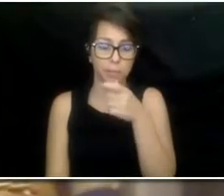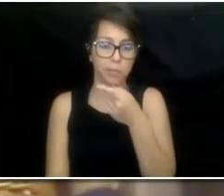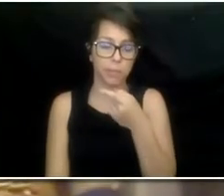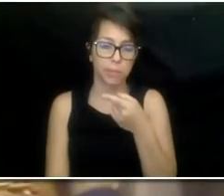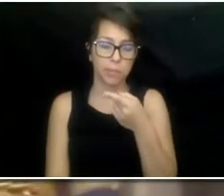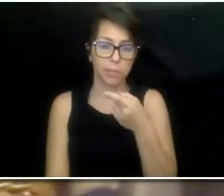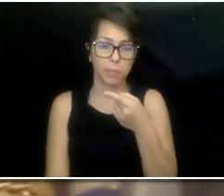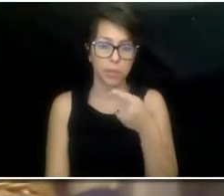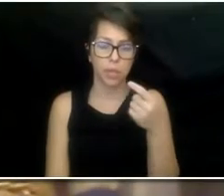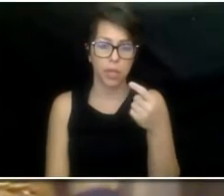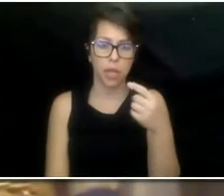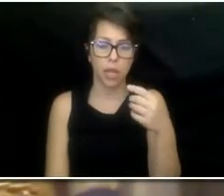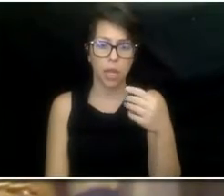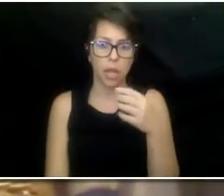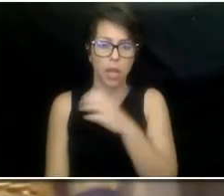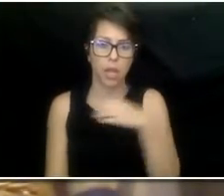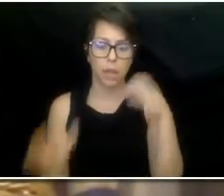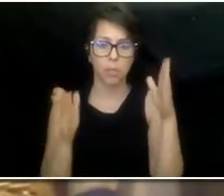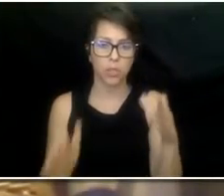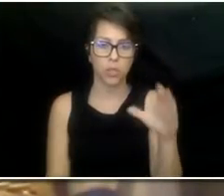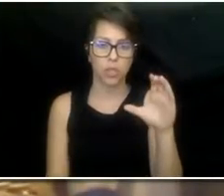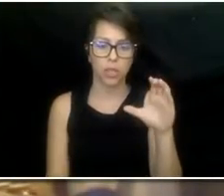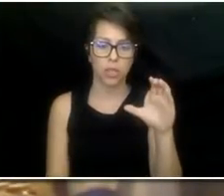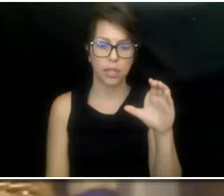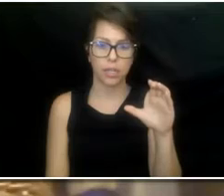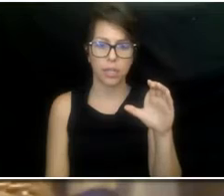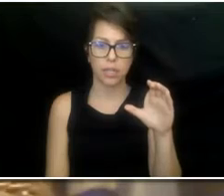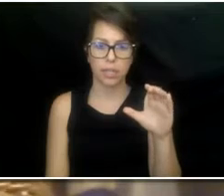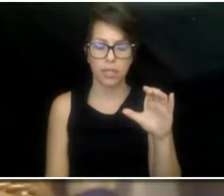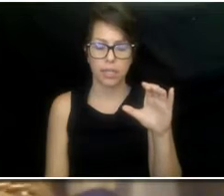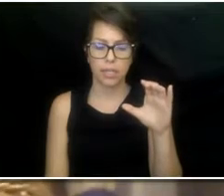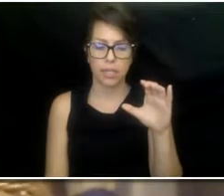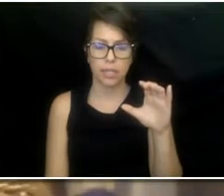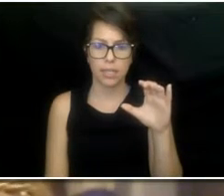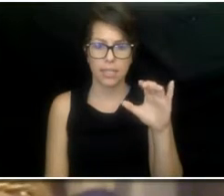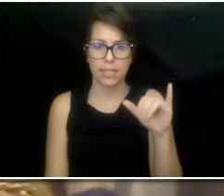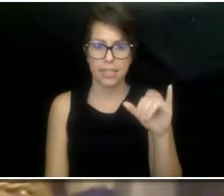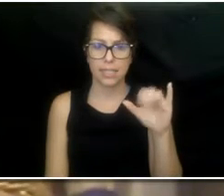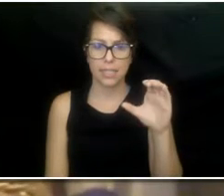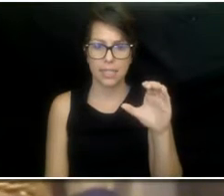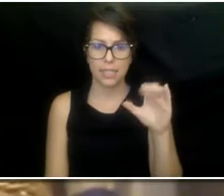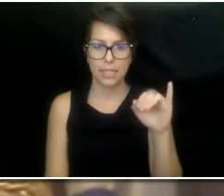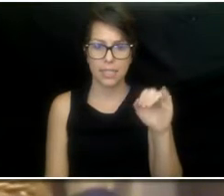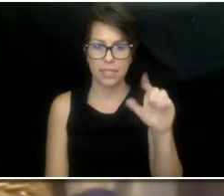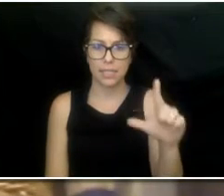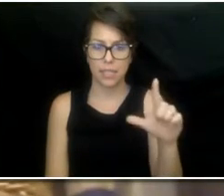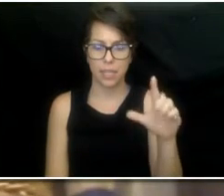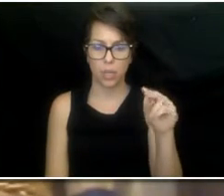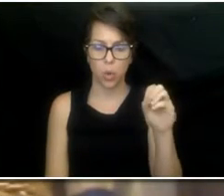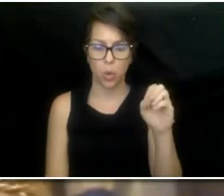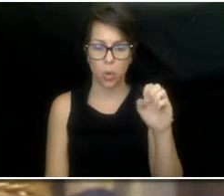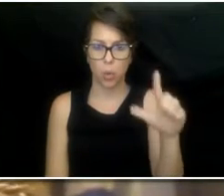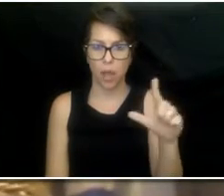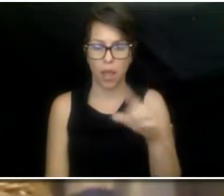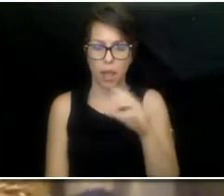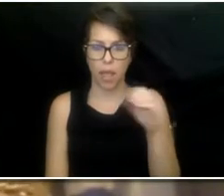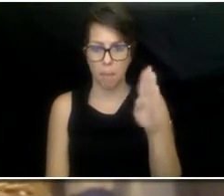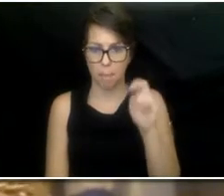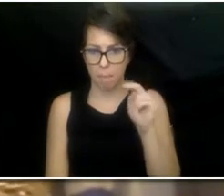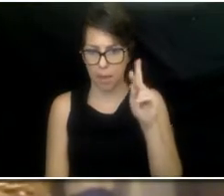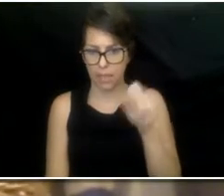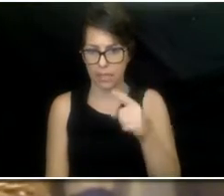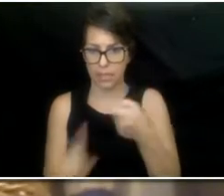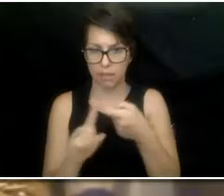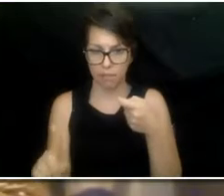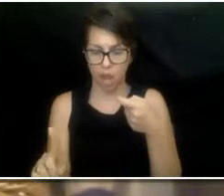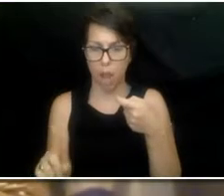deputy chief Kathleen white and assistant deputy Commissioner of legal Affairs Ole trnovski from the NYPD I will call on you when